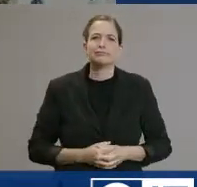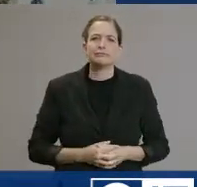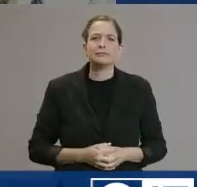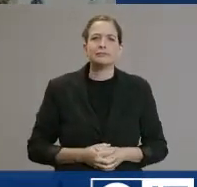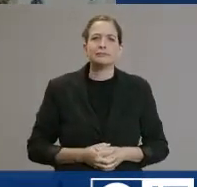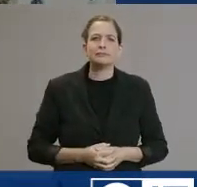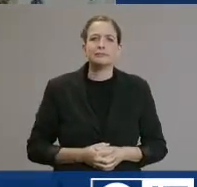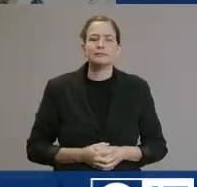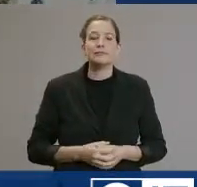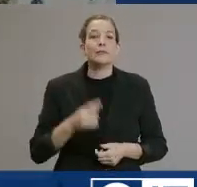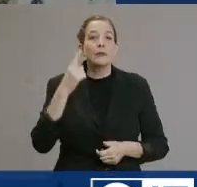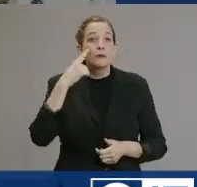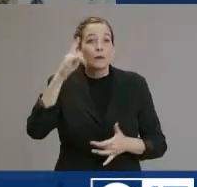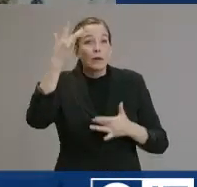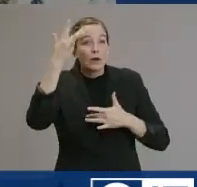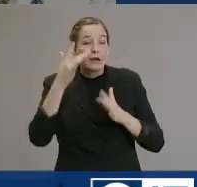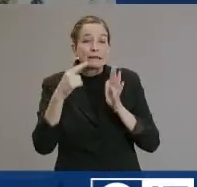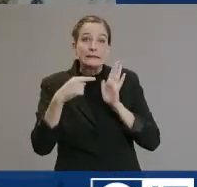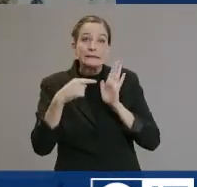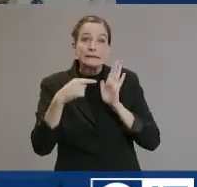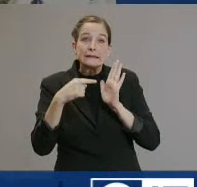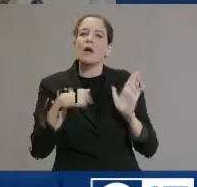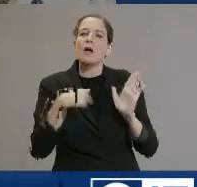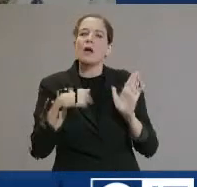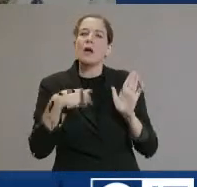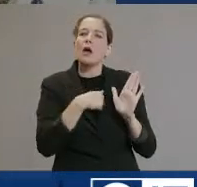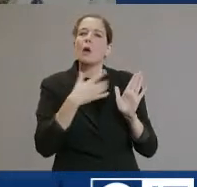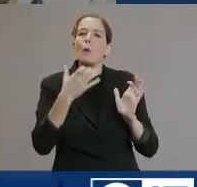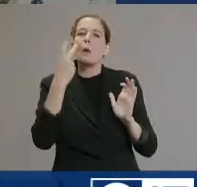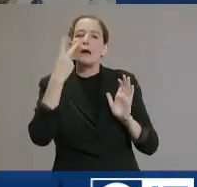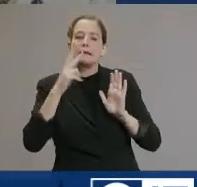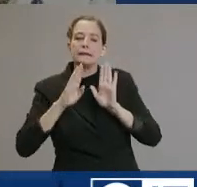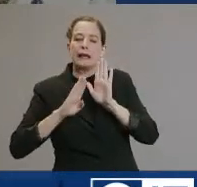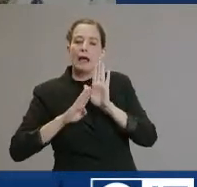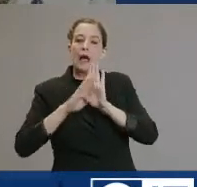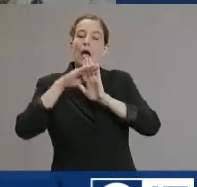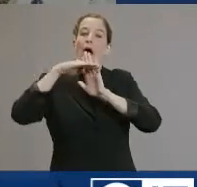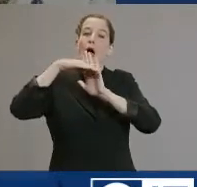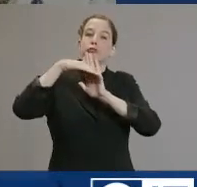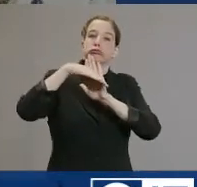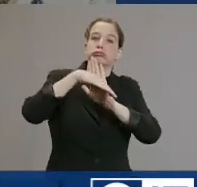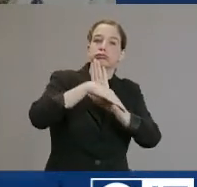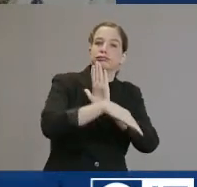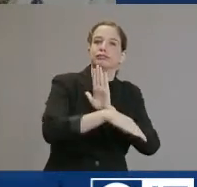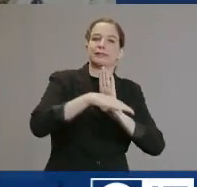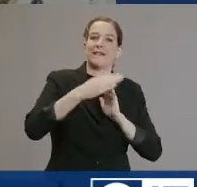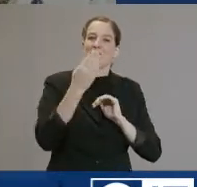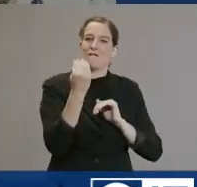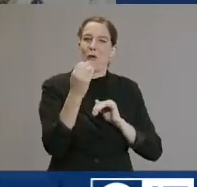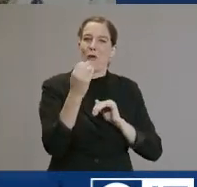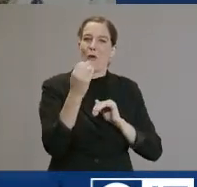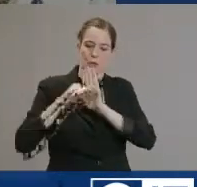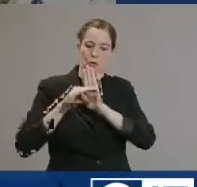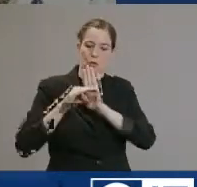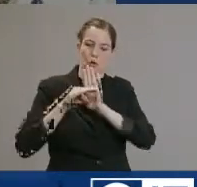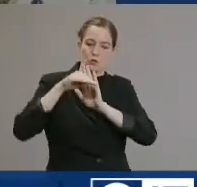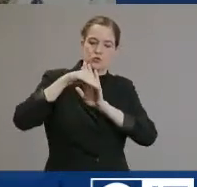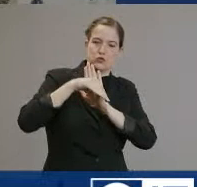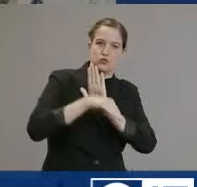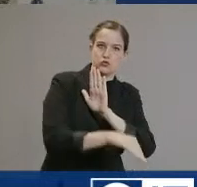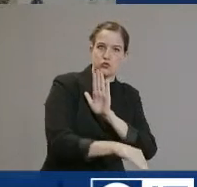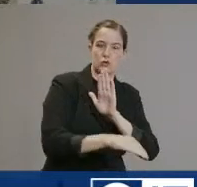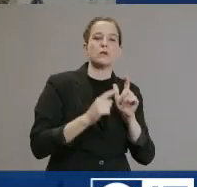downward trajectory of influenza-like illness within a 14-day period and a downward trajectory of